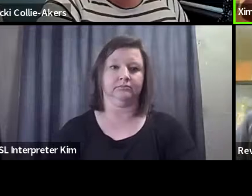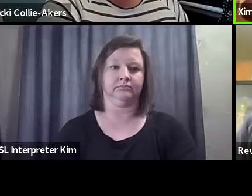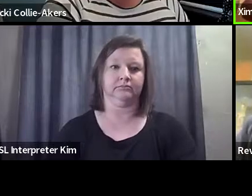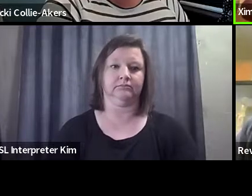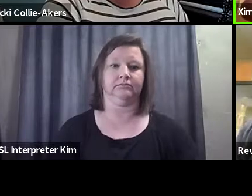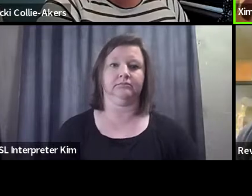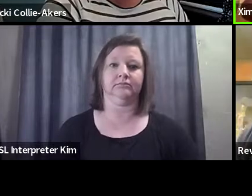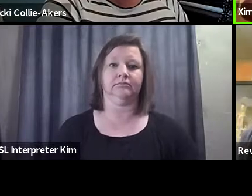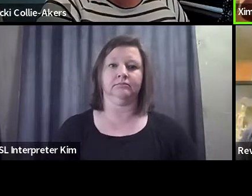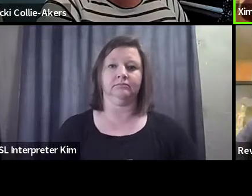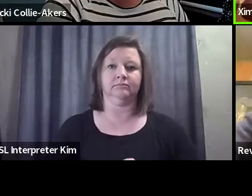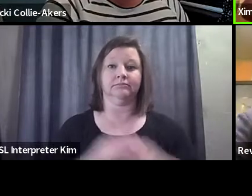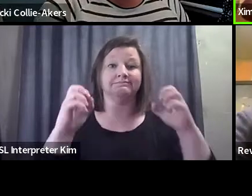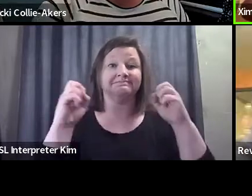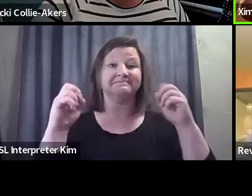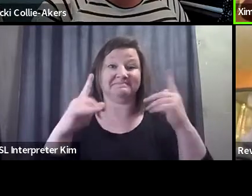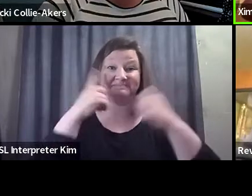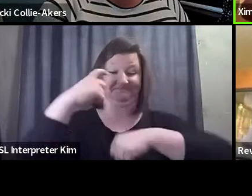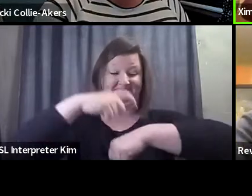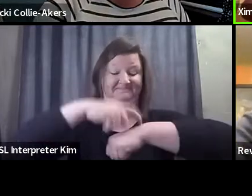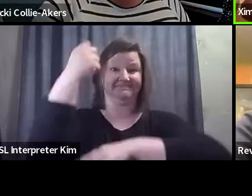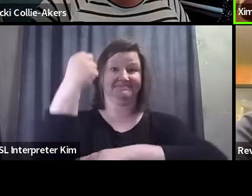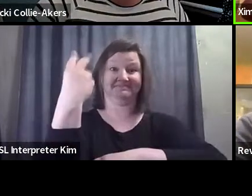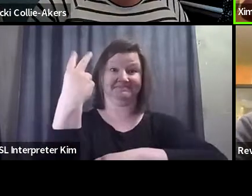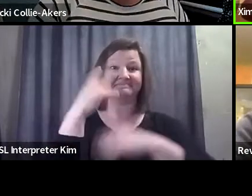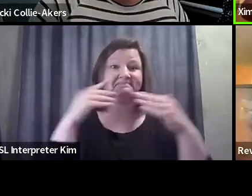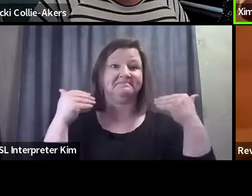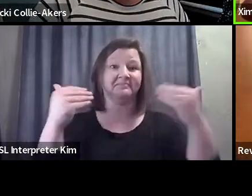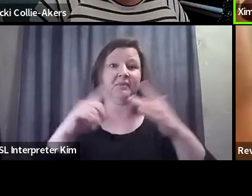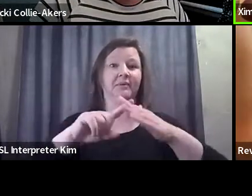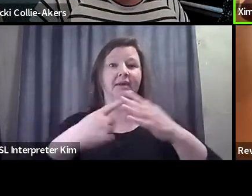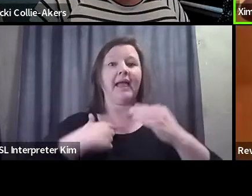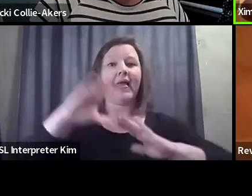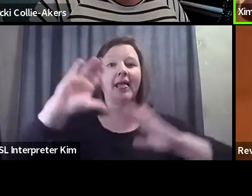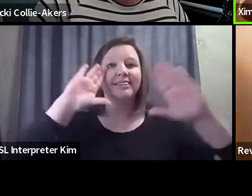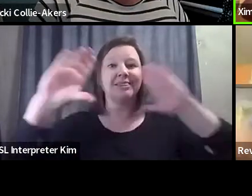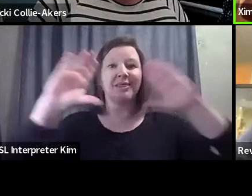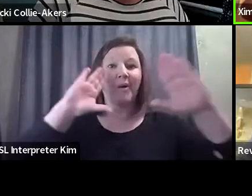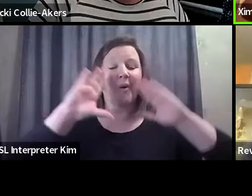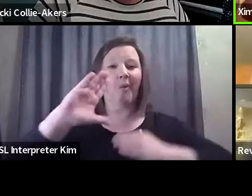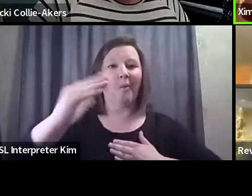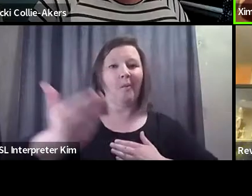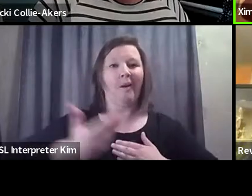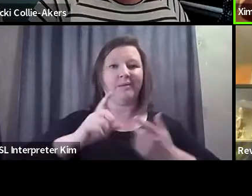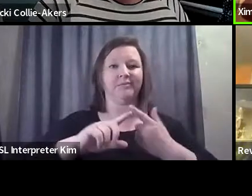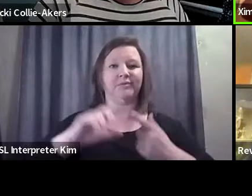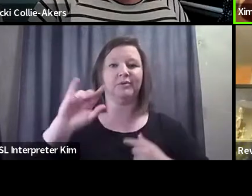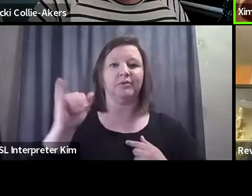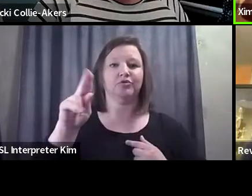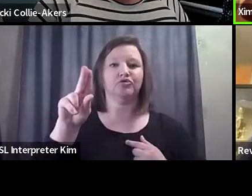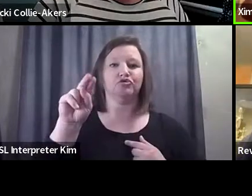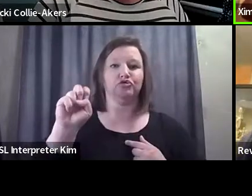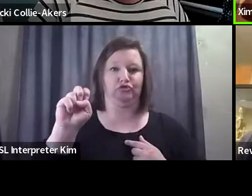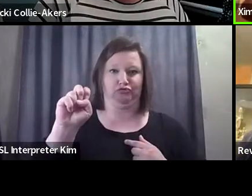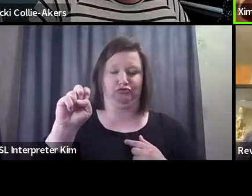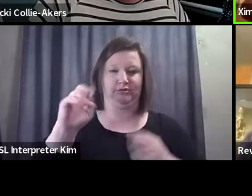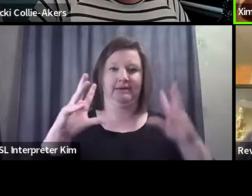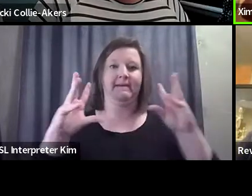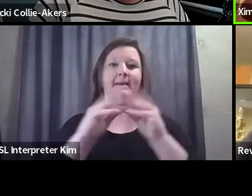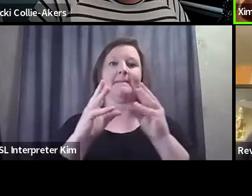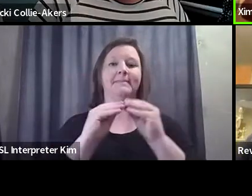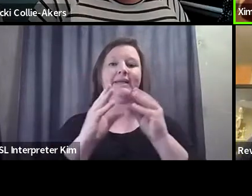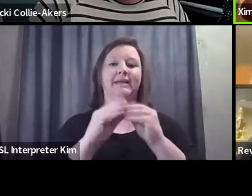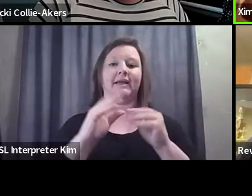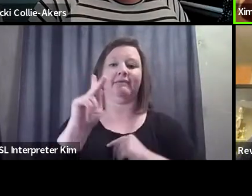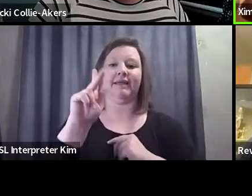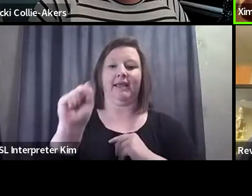Okay, it's noon, so we'll get started. So hi, everybody. Welcome to the June meeting of the Kansas COVID Vaccine Equity Task